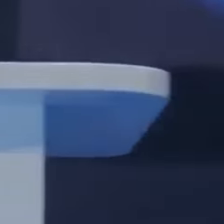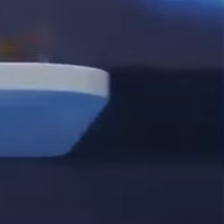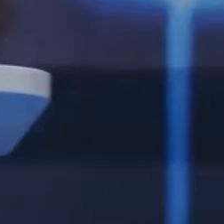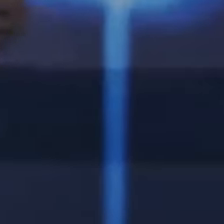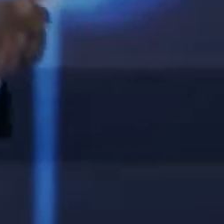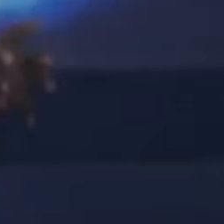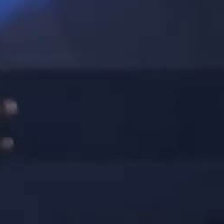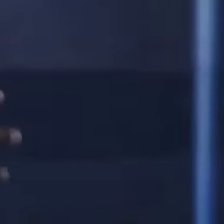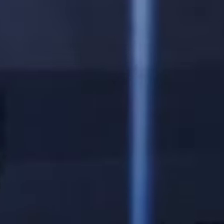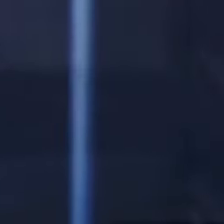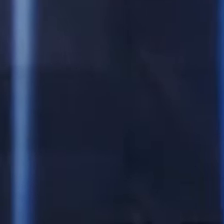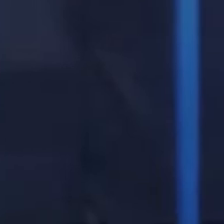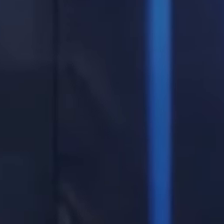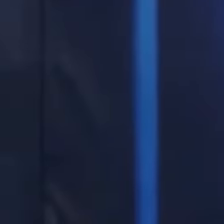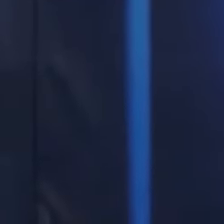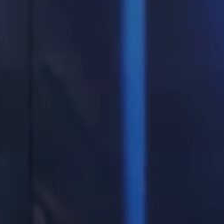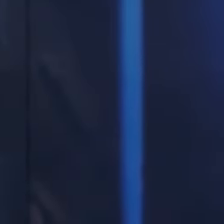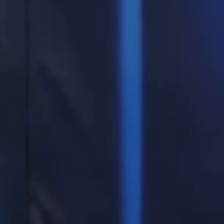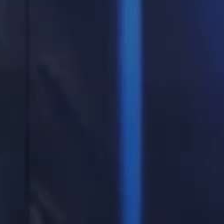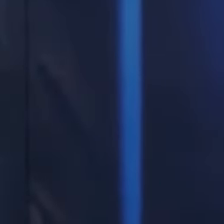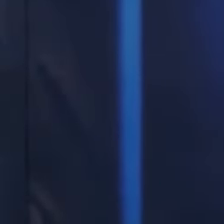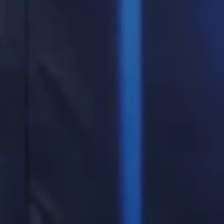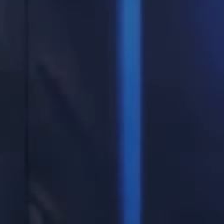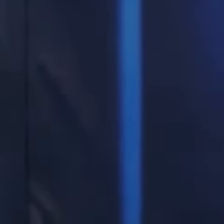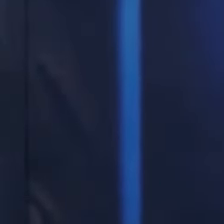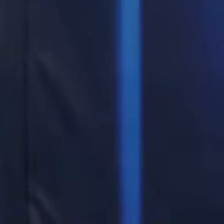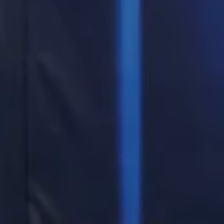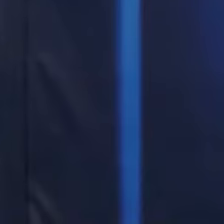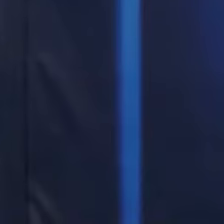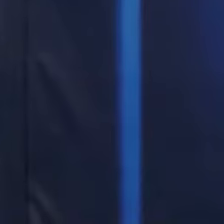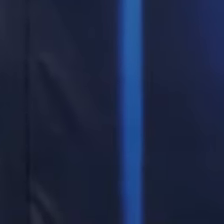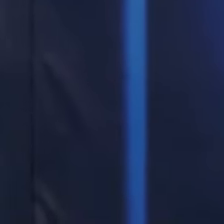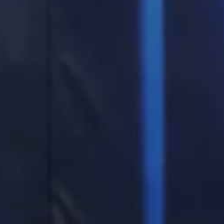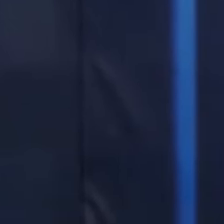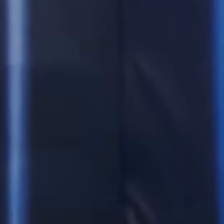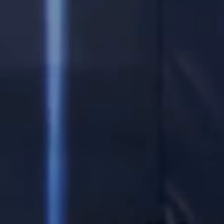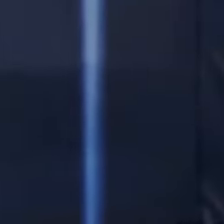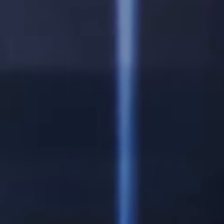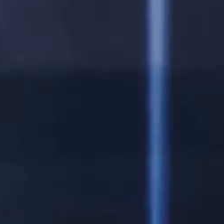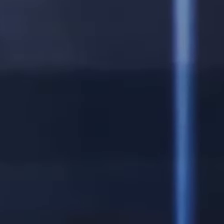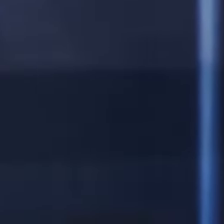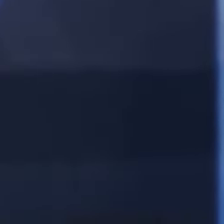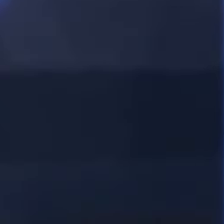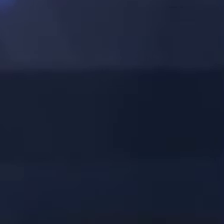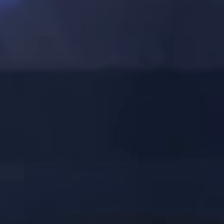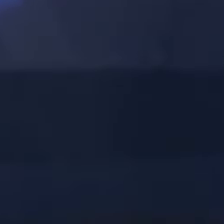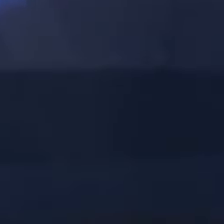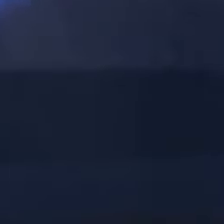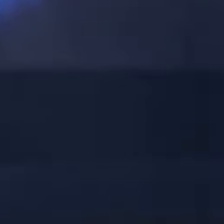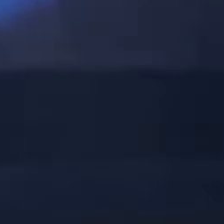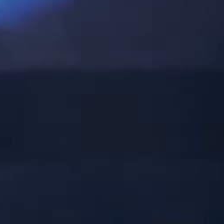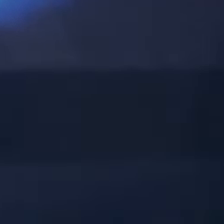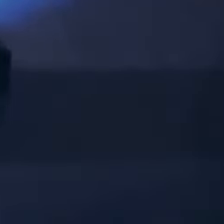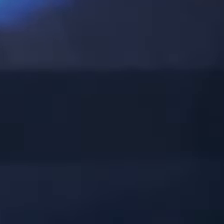what Jesus said, what shall it profit a man if he gains the whole world and he loses his soul? Because